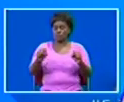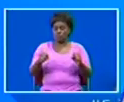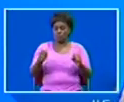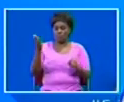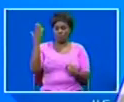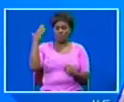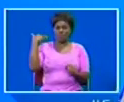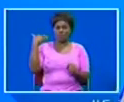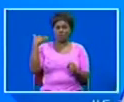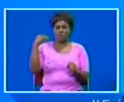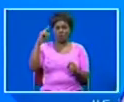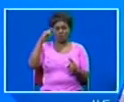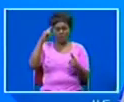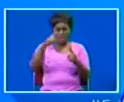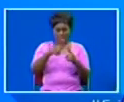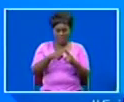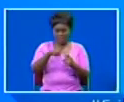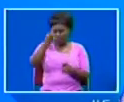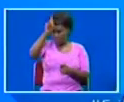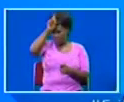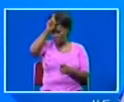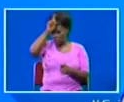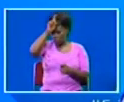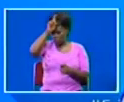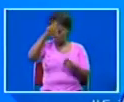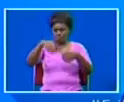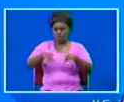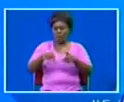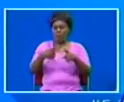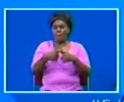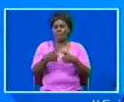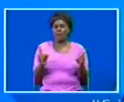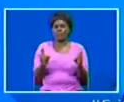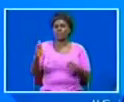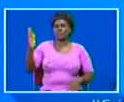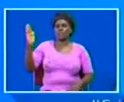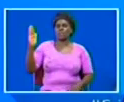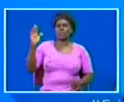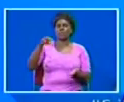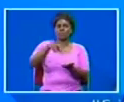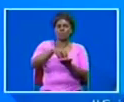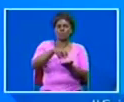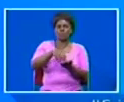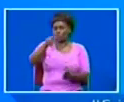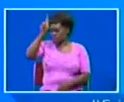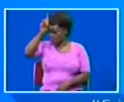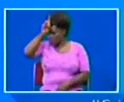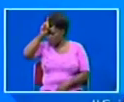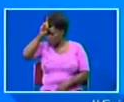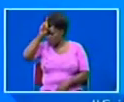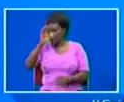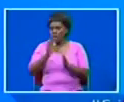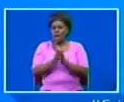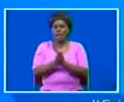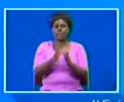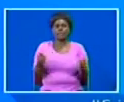Initially, we had actually planned to ride to Egypt, to Cairo. But because of the security situation in Egypt, and